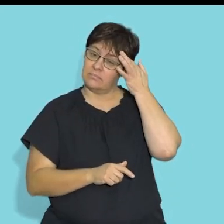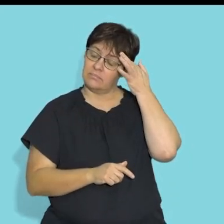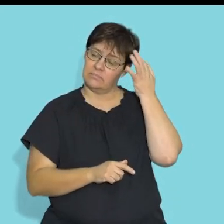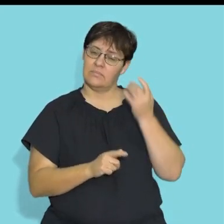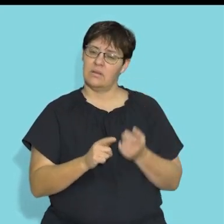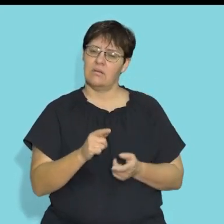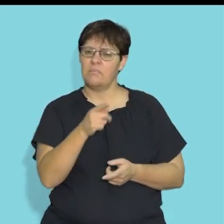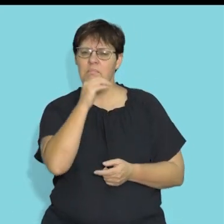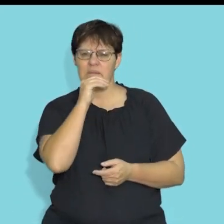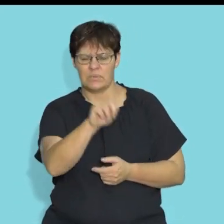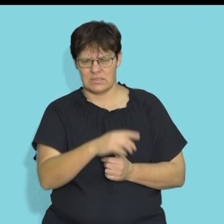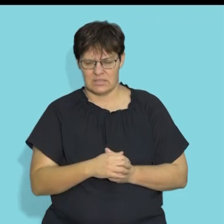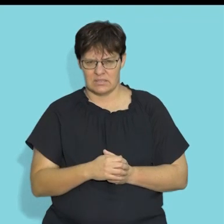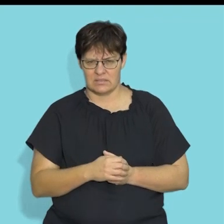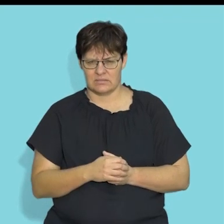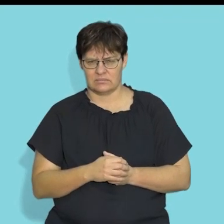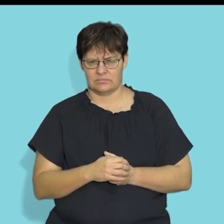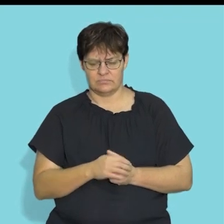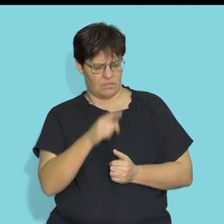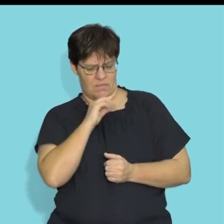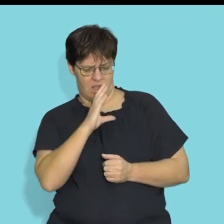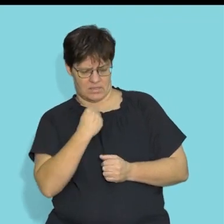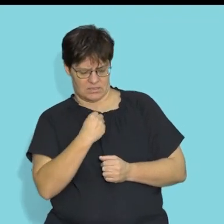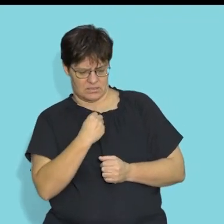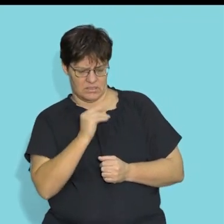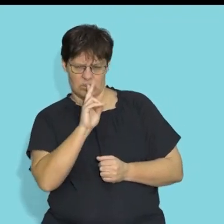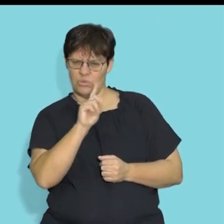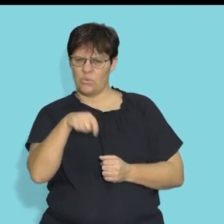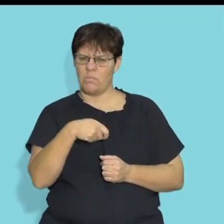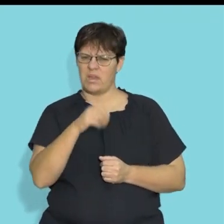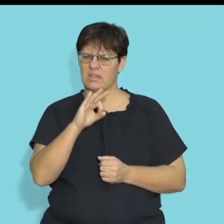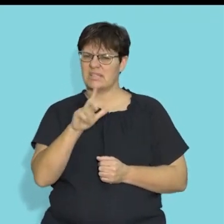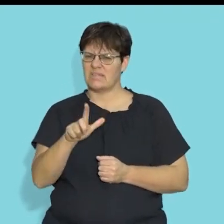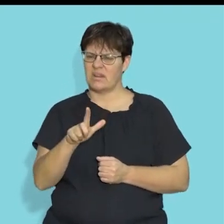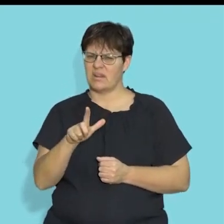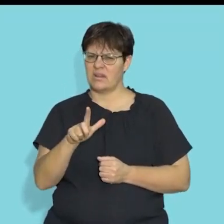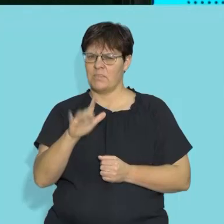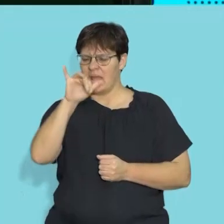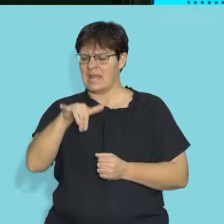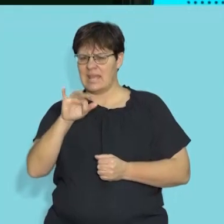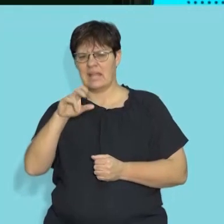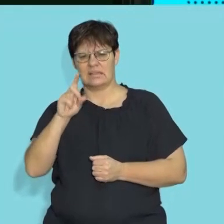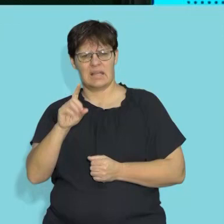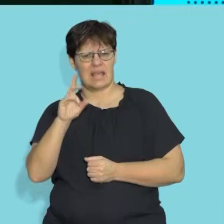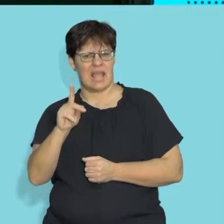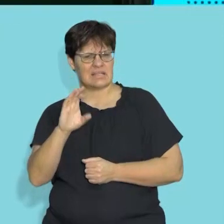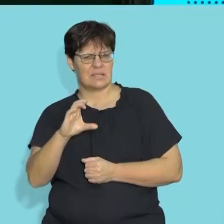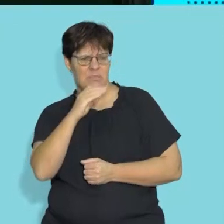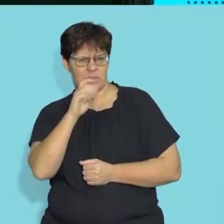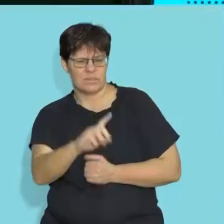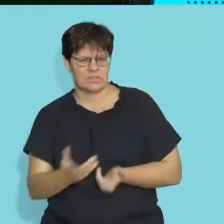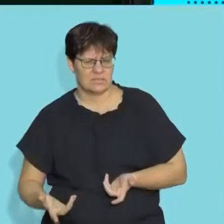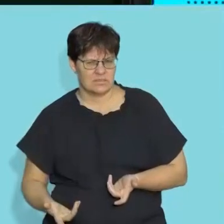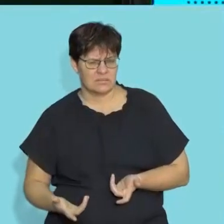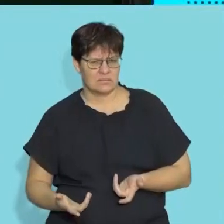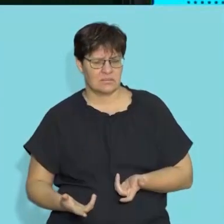2,37. And what does that mean? You must always ask yourself, what does that mean for the yield of Kc? They also